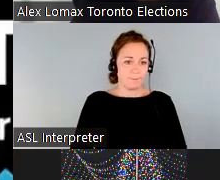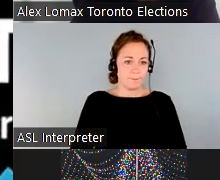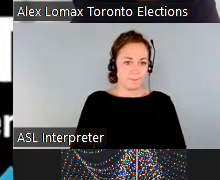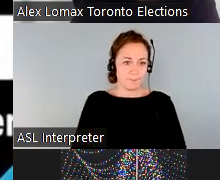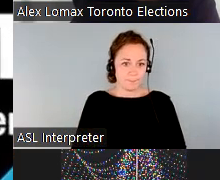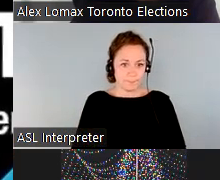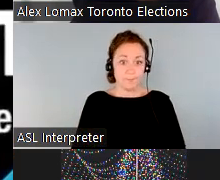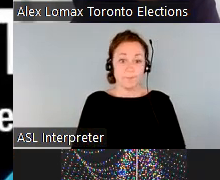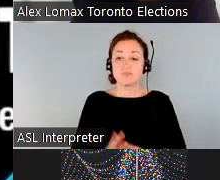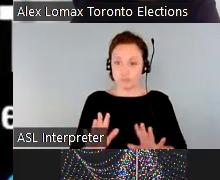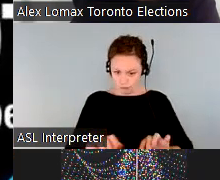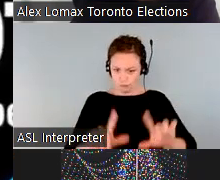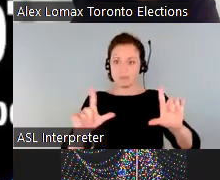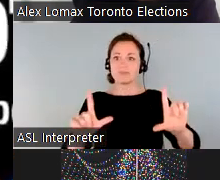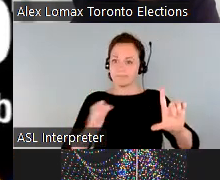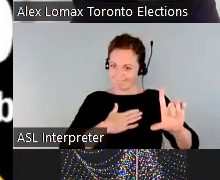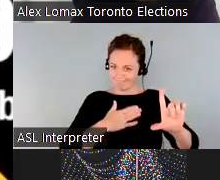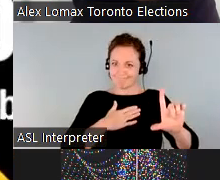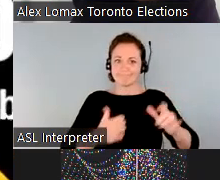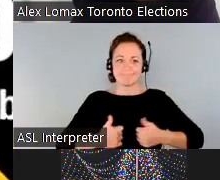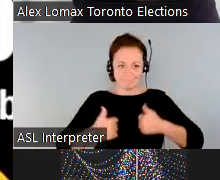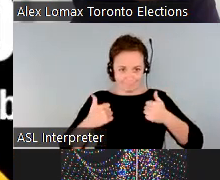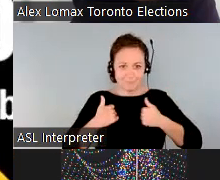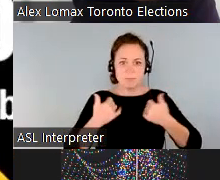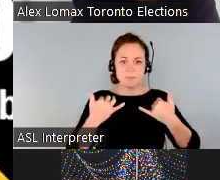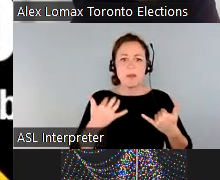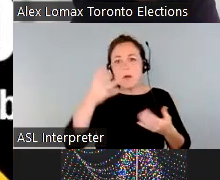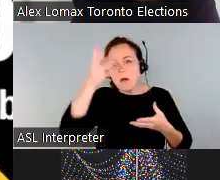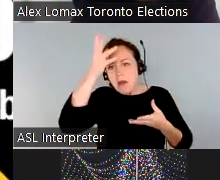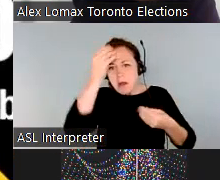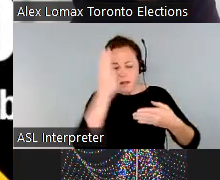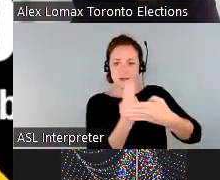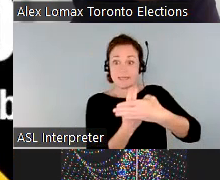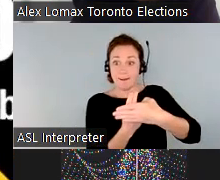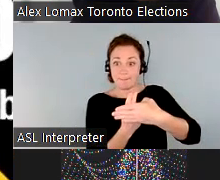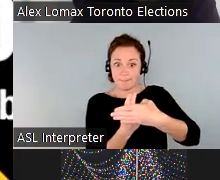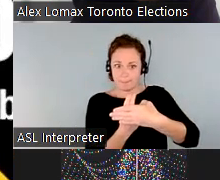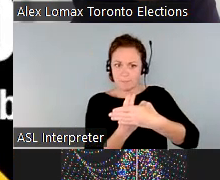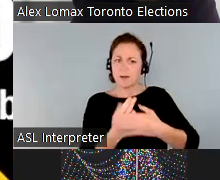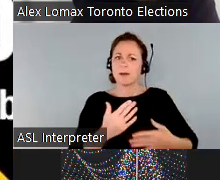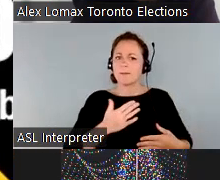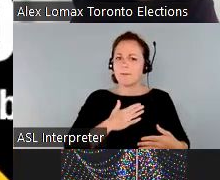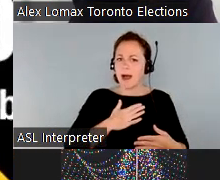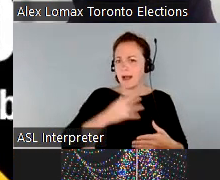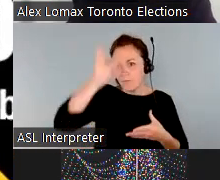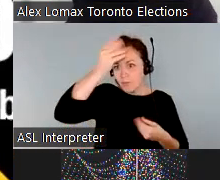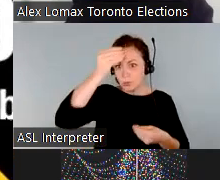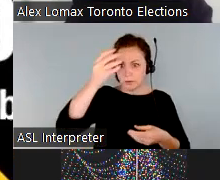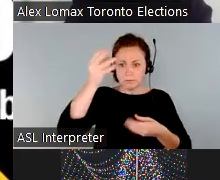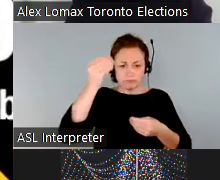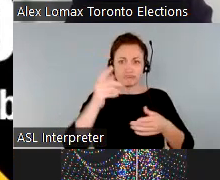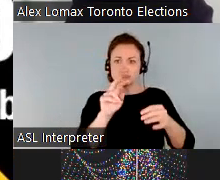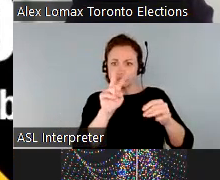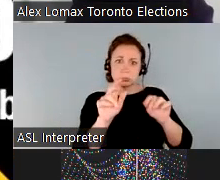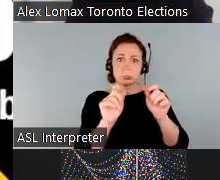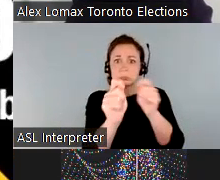Now that you're logged in, you will see a My Voter Information tab. This is where you can check, add, or update your voters list information. A